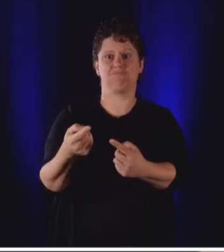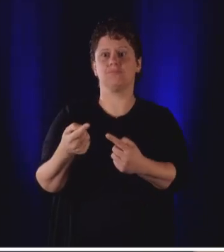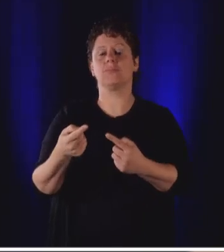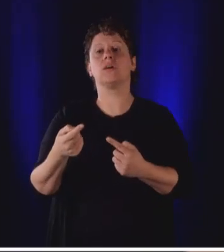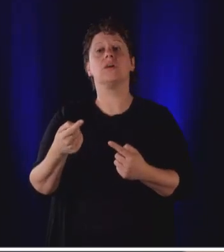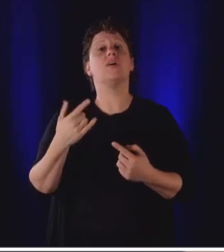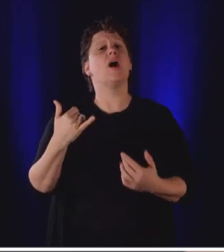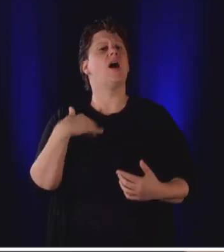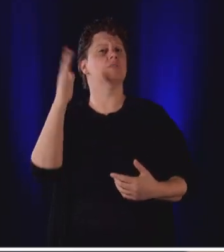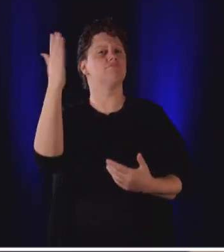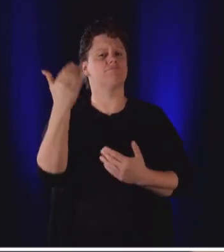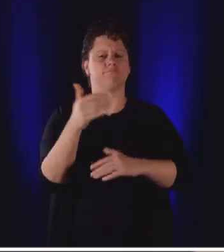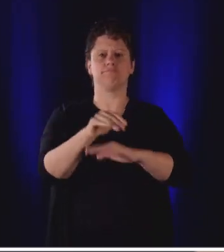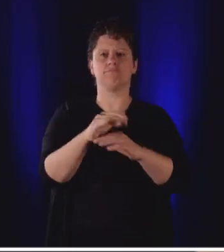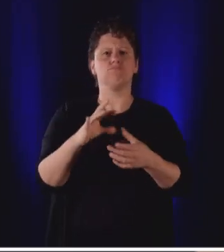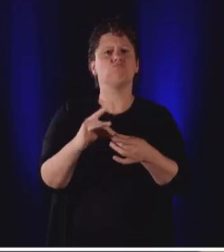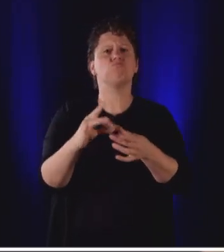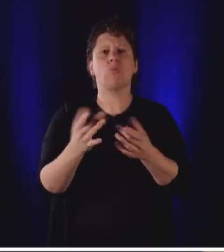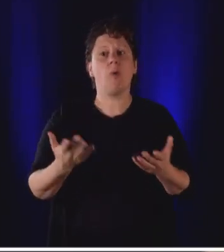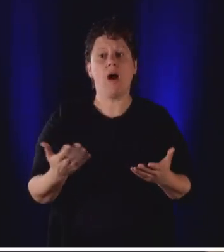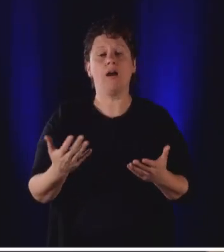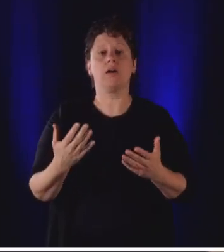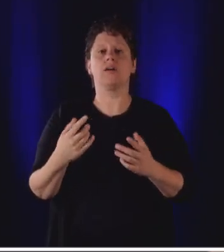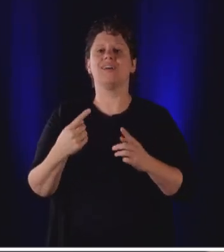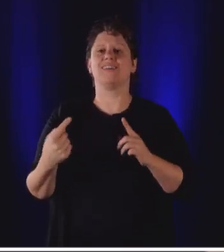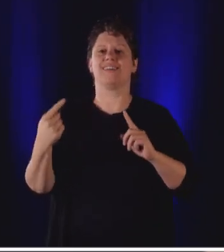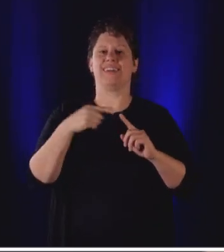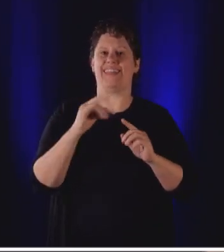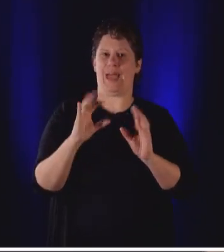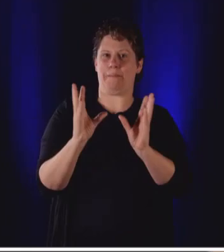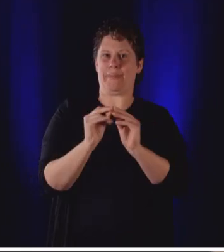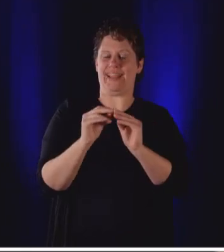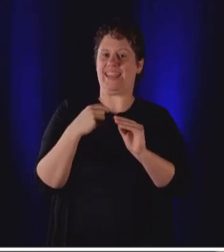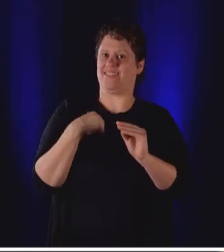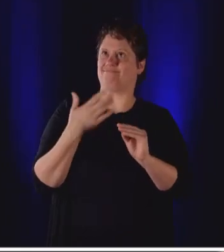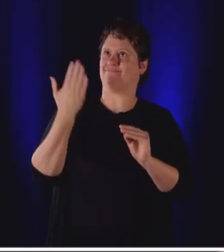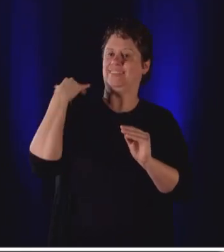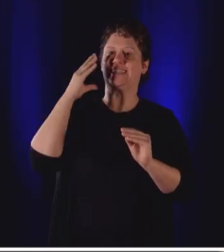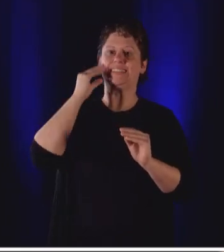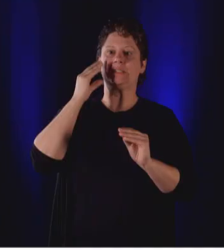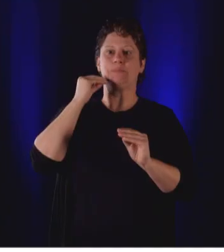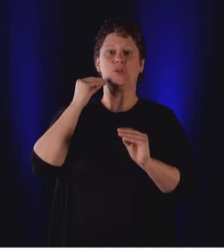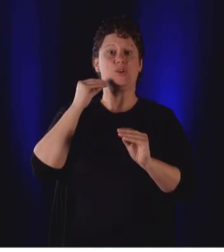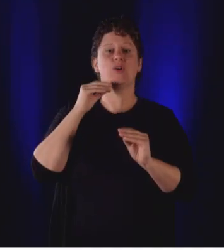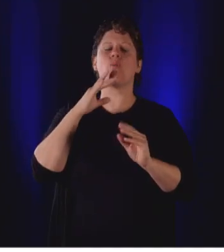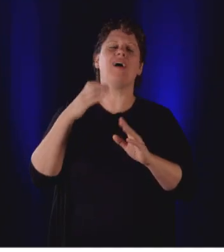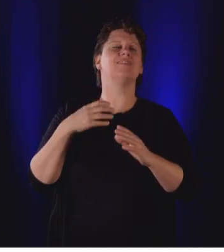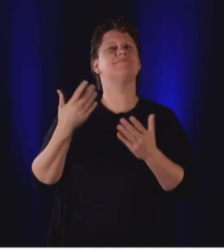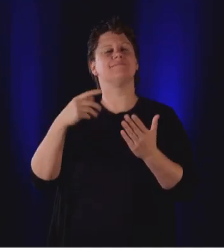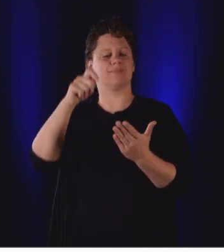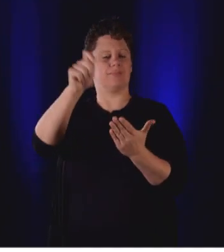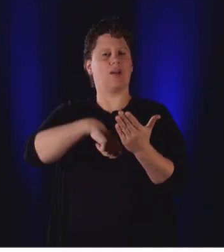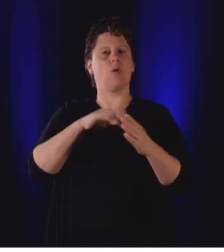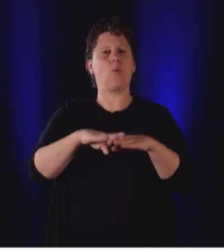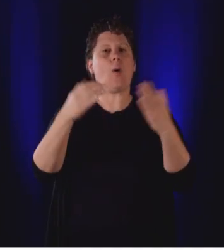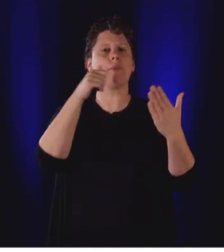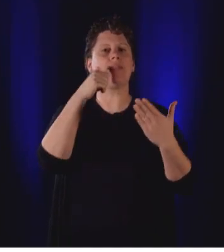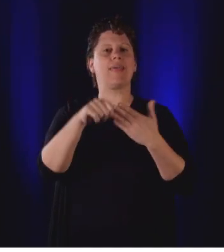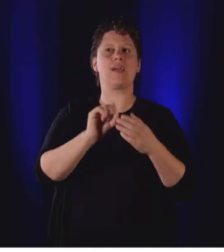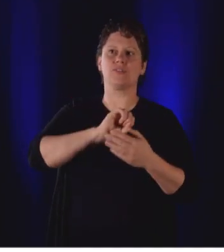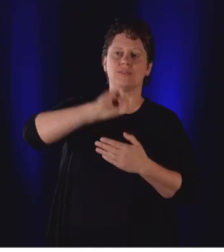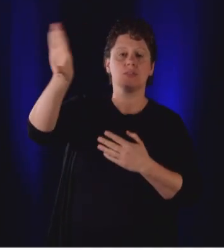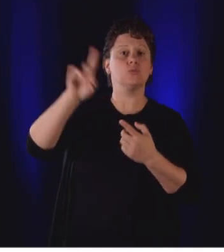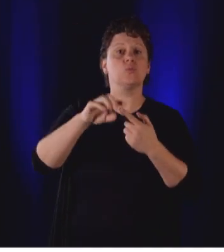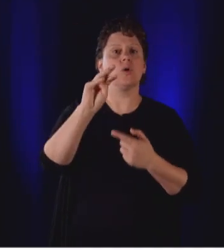My talk today is going to be in reference to a meeting that I had. It's an open letter to Michelle Obama. And one of the things that I